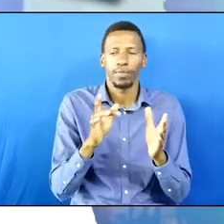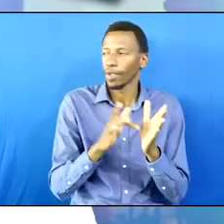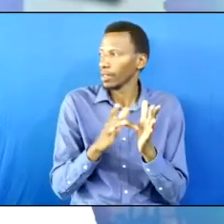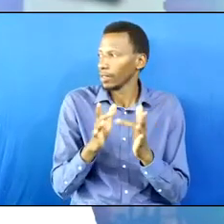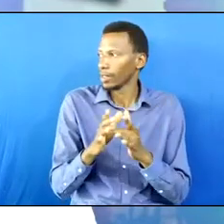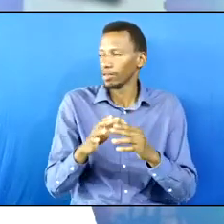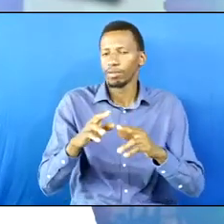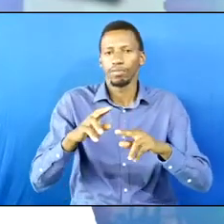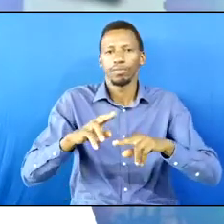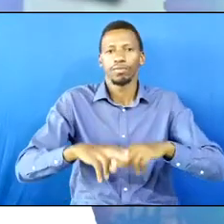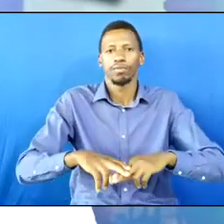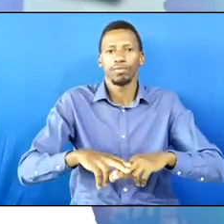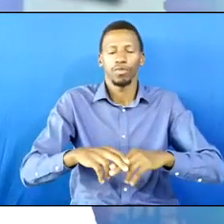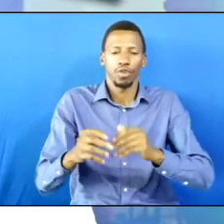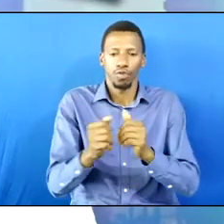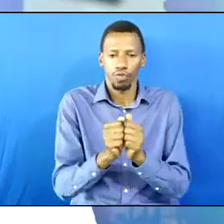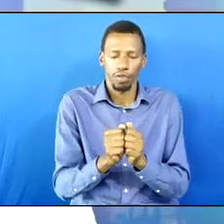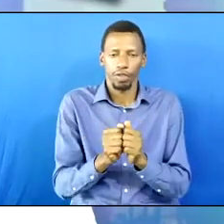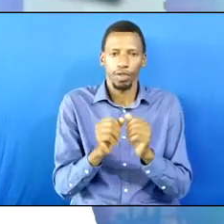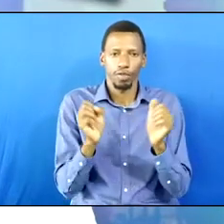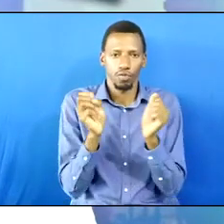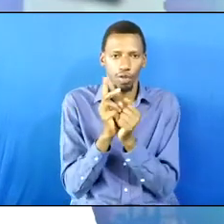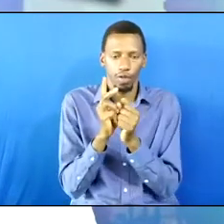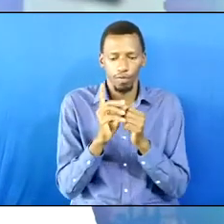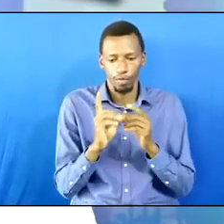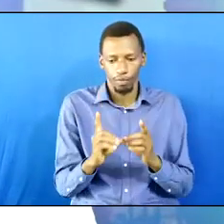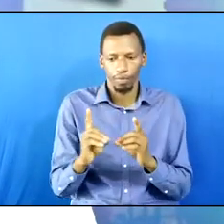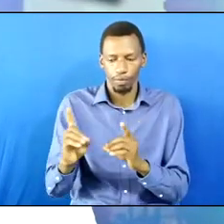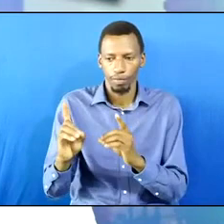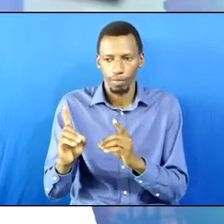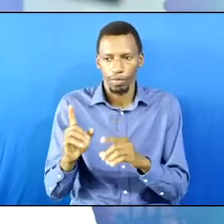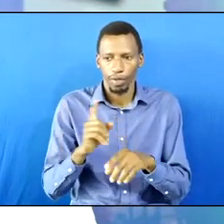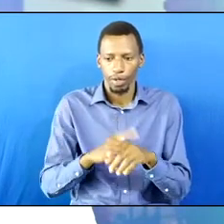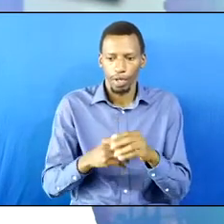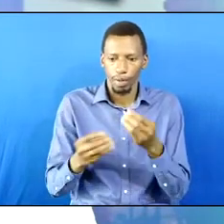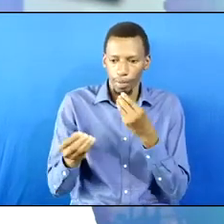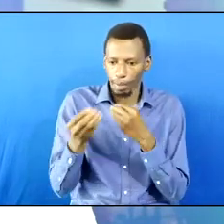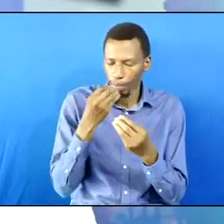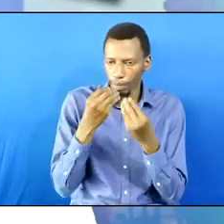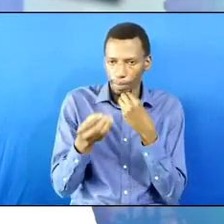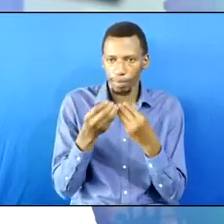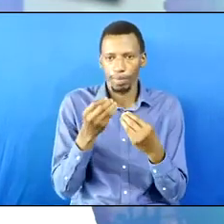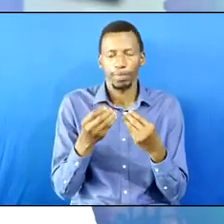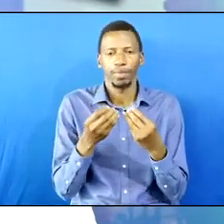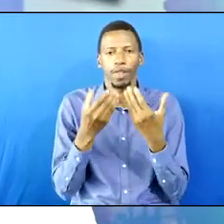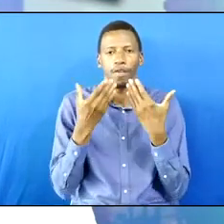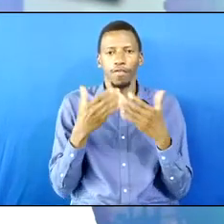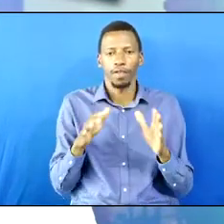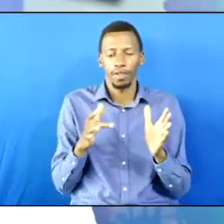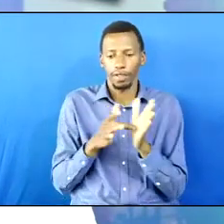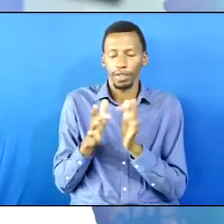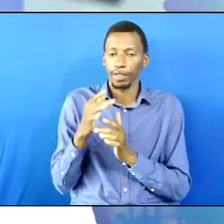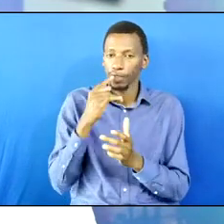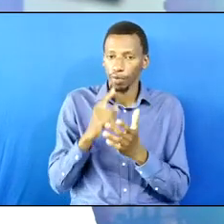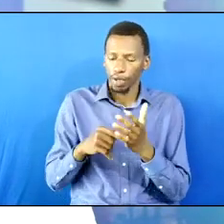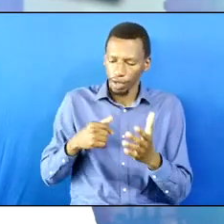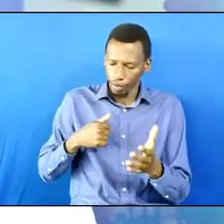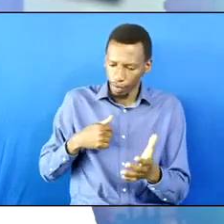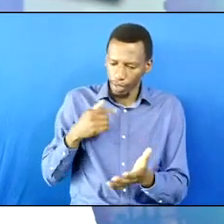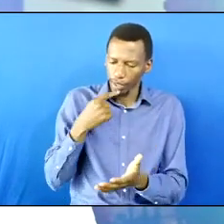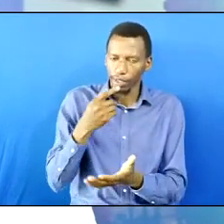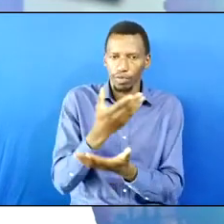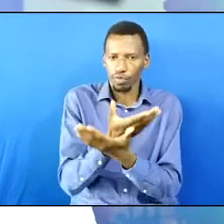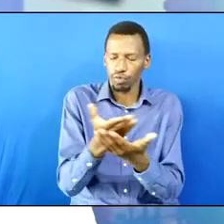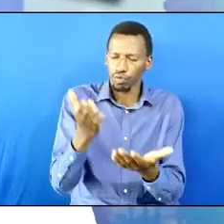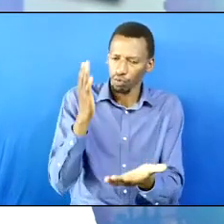down with the 12, and as they did eat, he said, Verily I say unto you, that